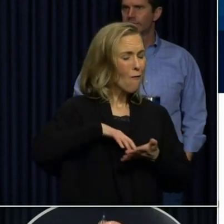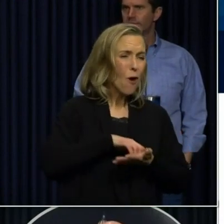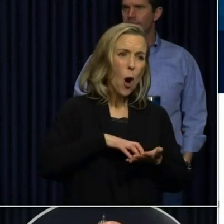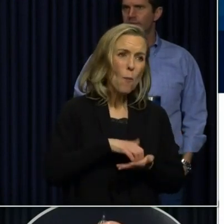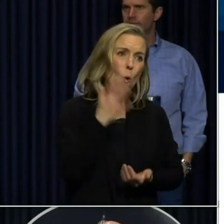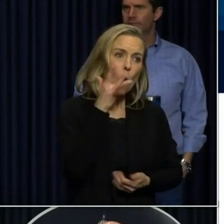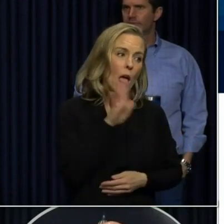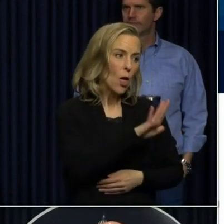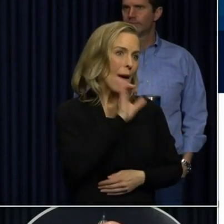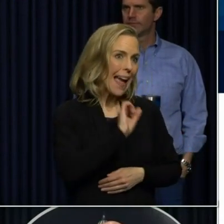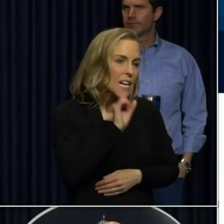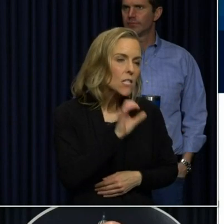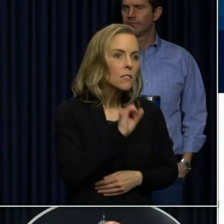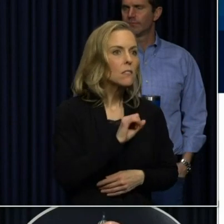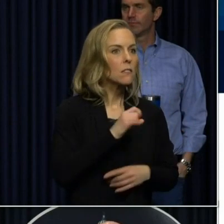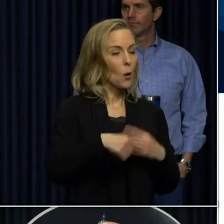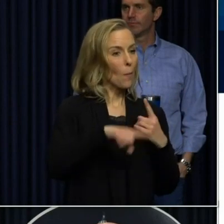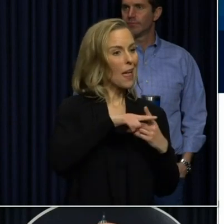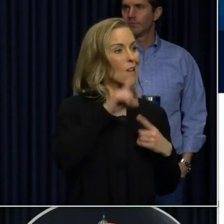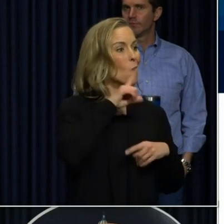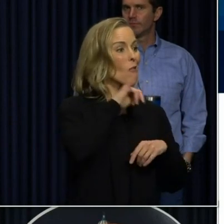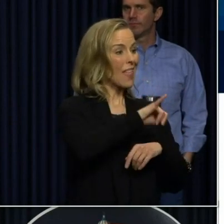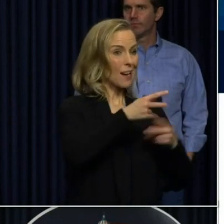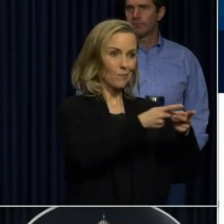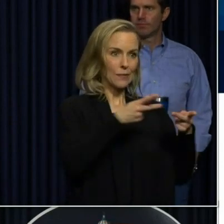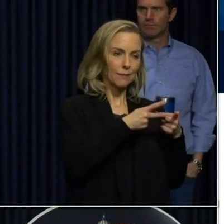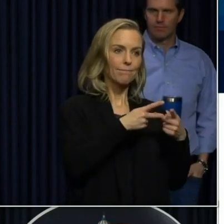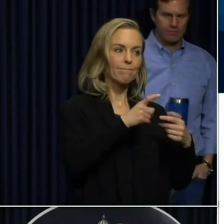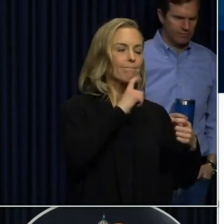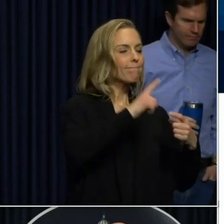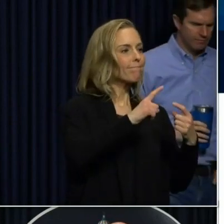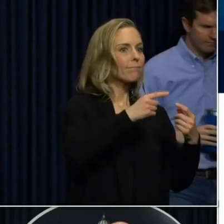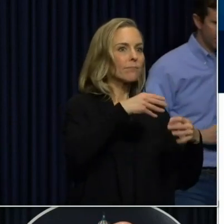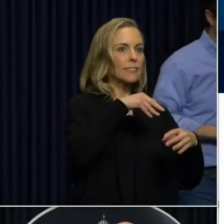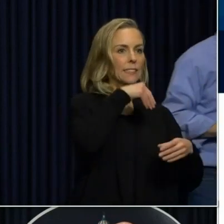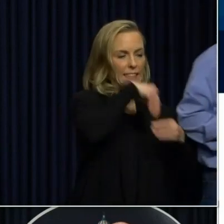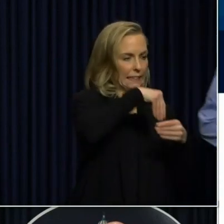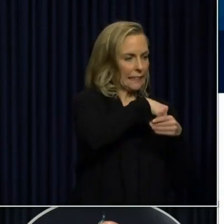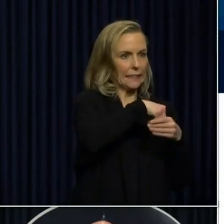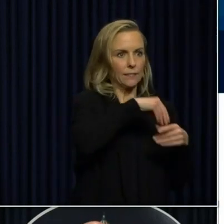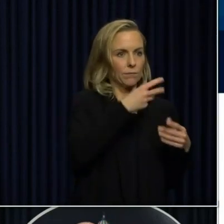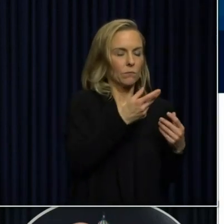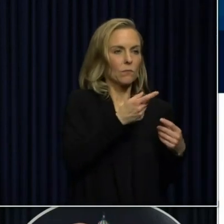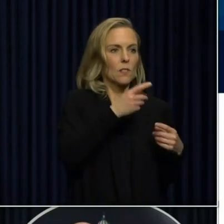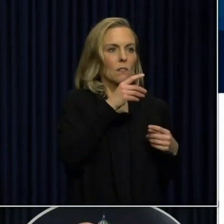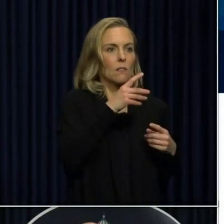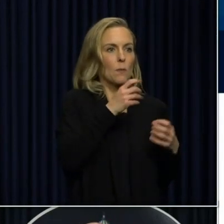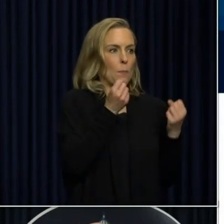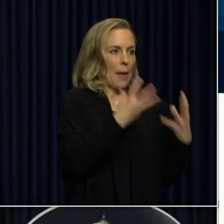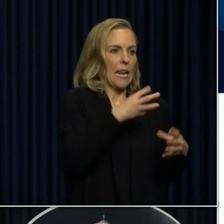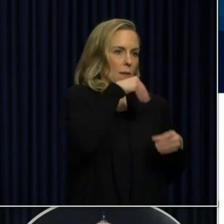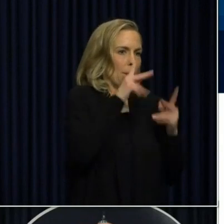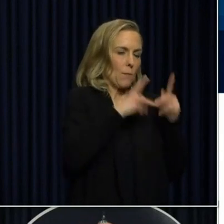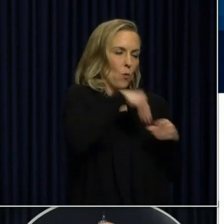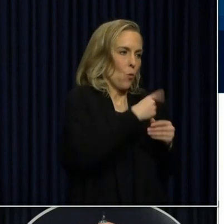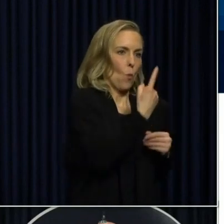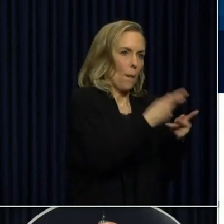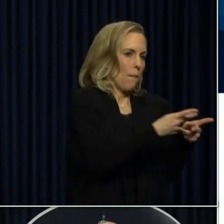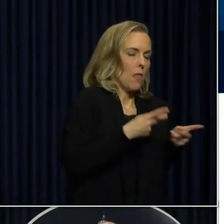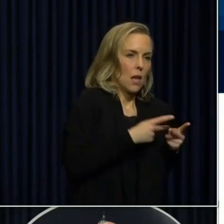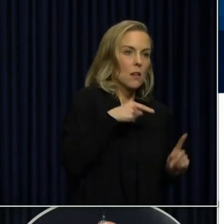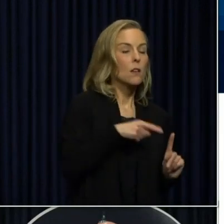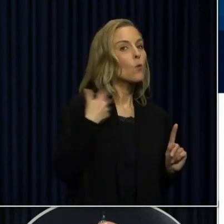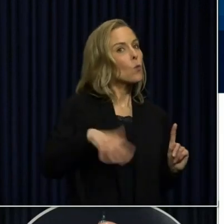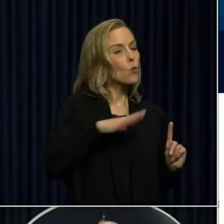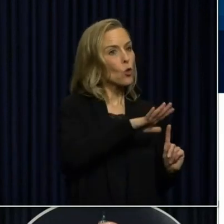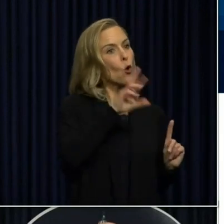their age and the fact that it's a confined population. And when it's in 46 different facilities, we know there's the risk that it